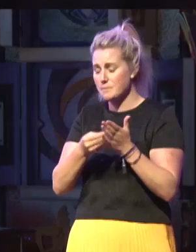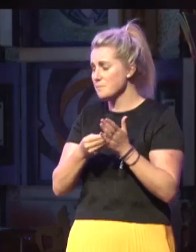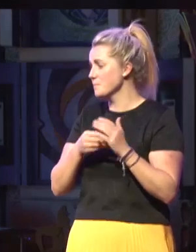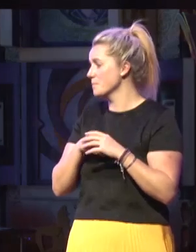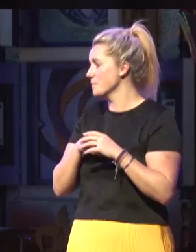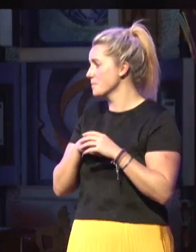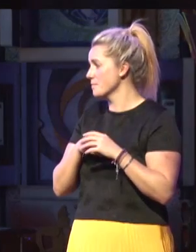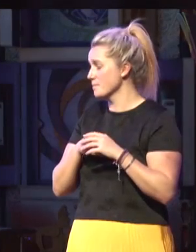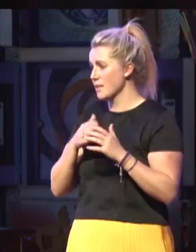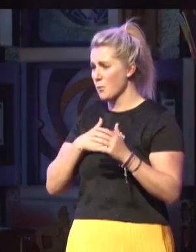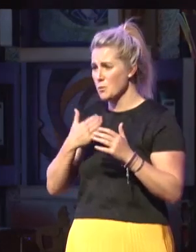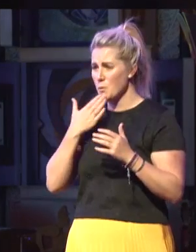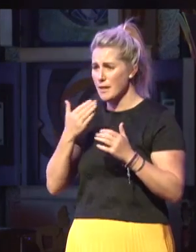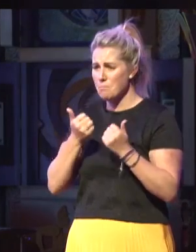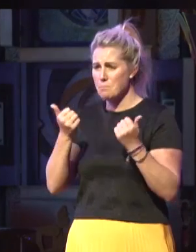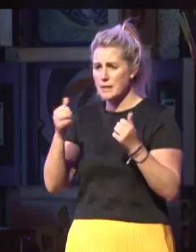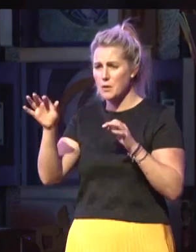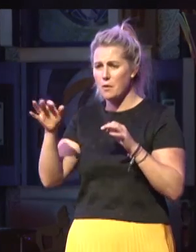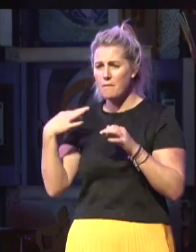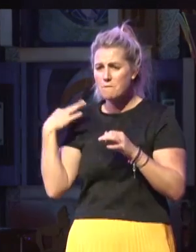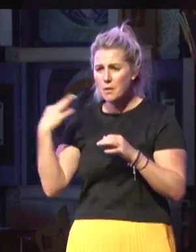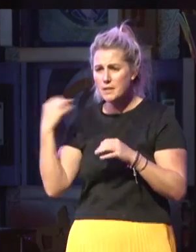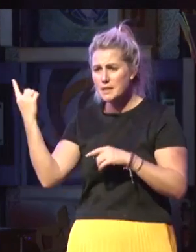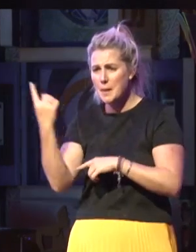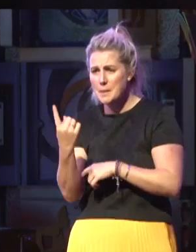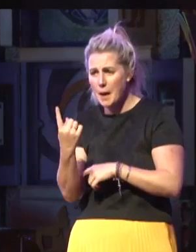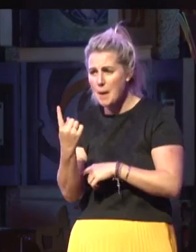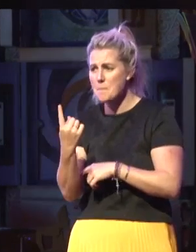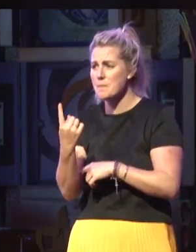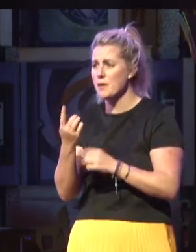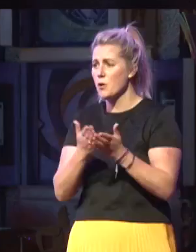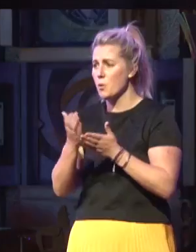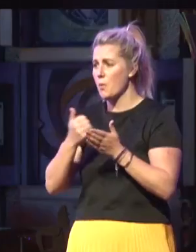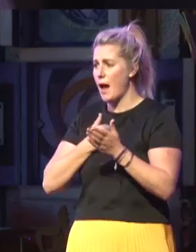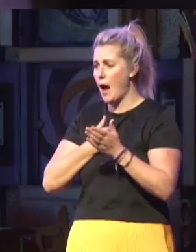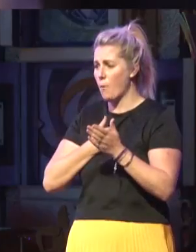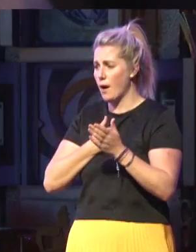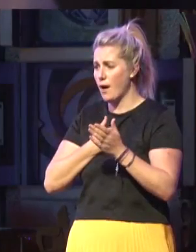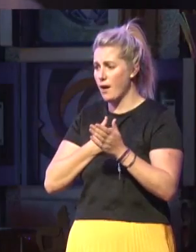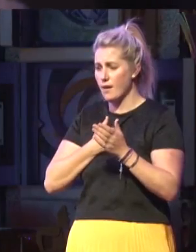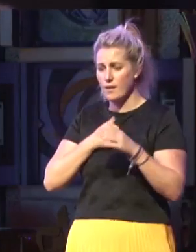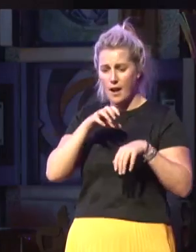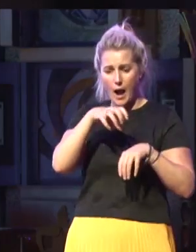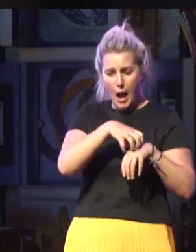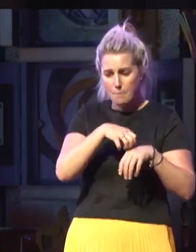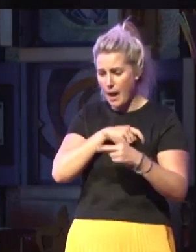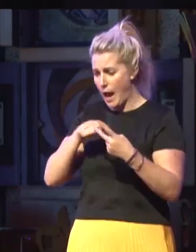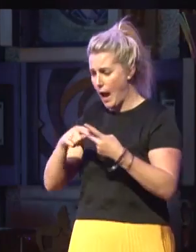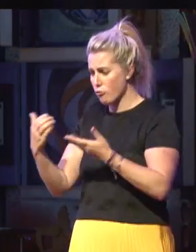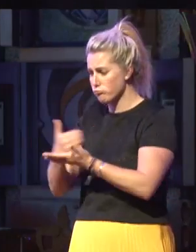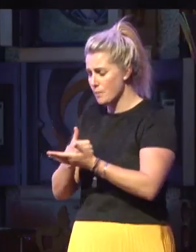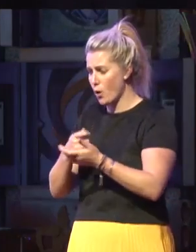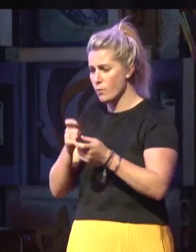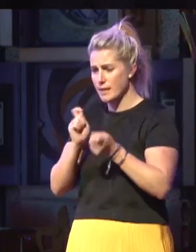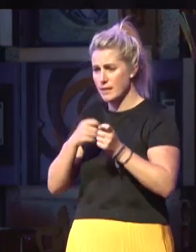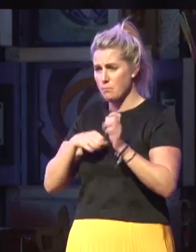thank all the volunteers. There's so many of them who turn up at our GitHub, at our Git repo, and they test my